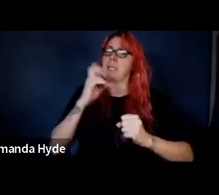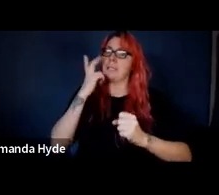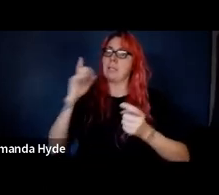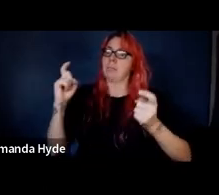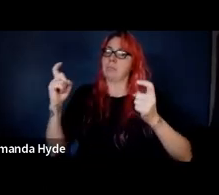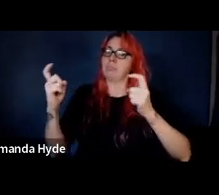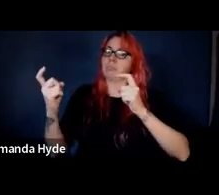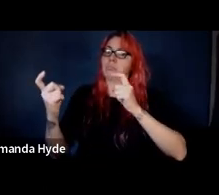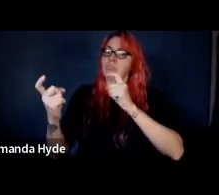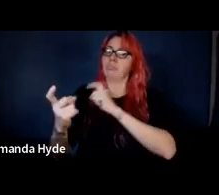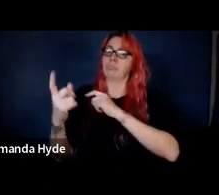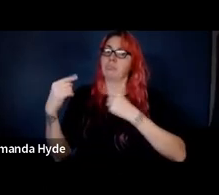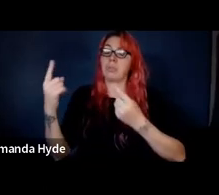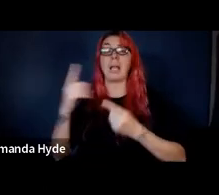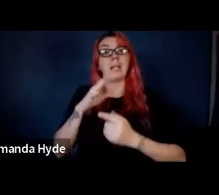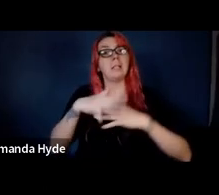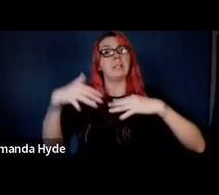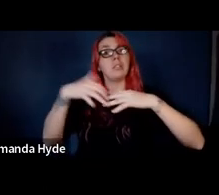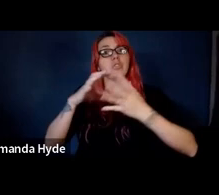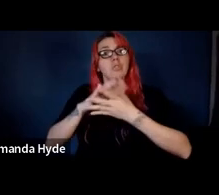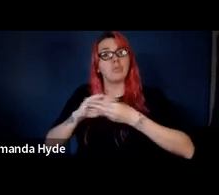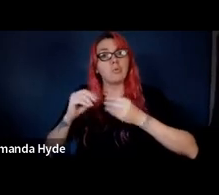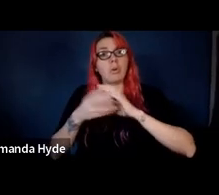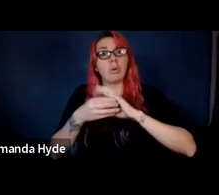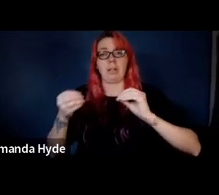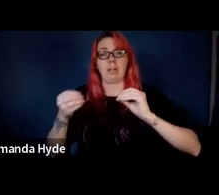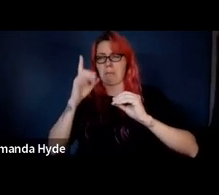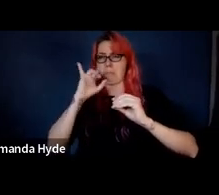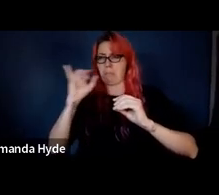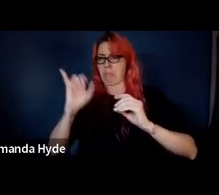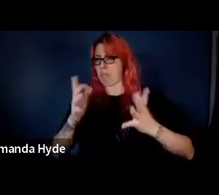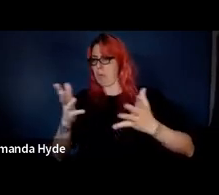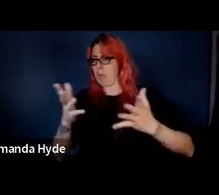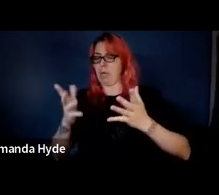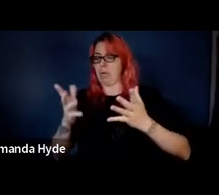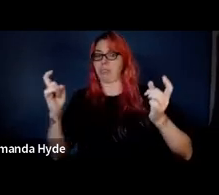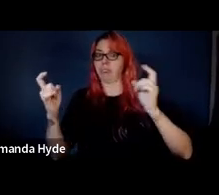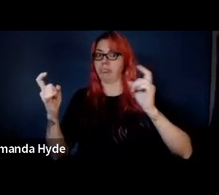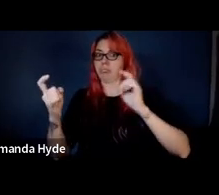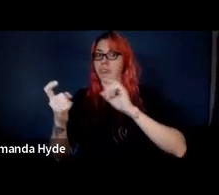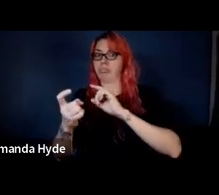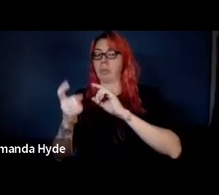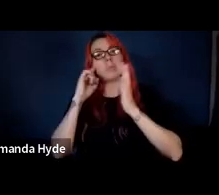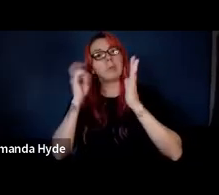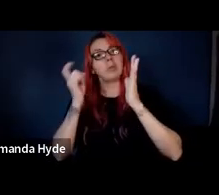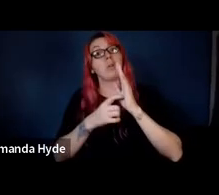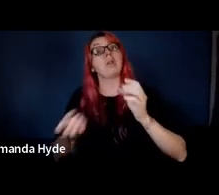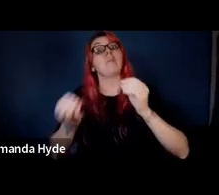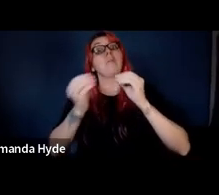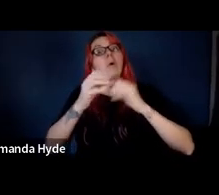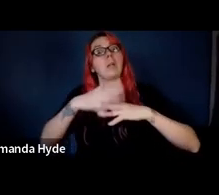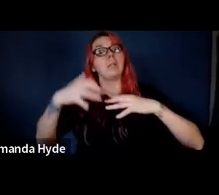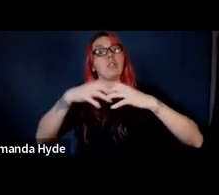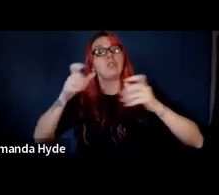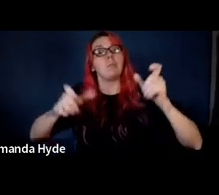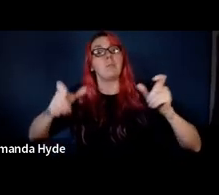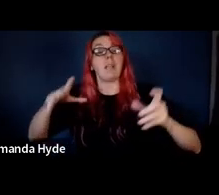Indigenous storylines, and how as more Indigenous people get involved in the storytelling and the filmmaking and in the